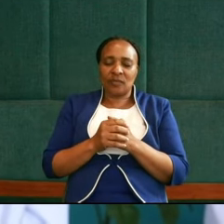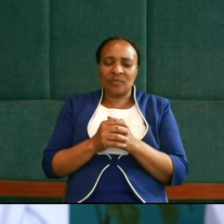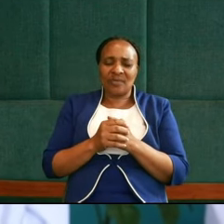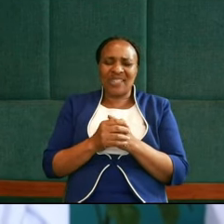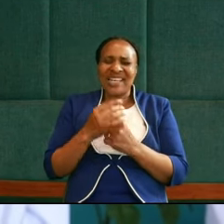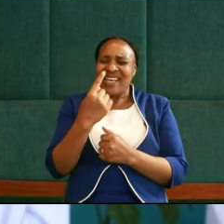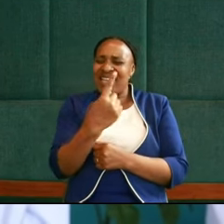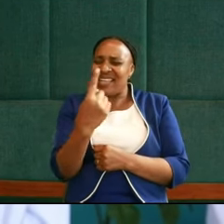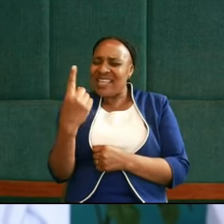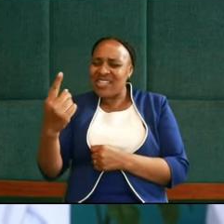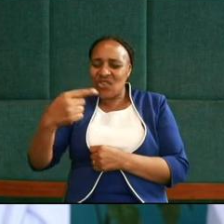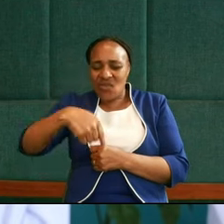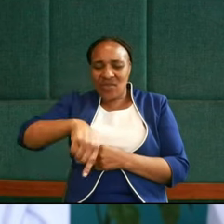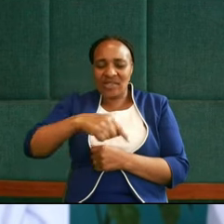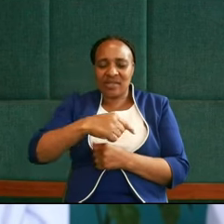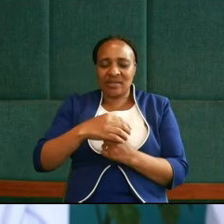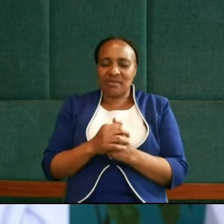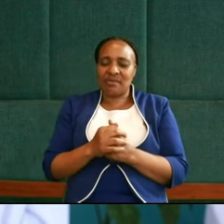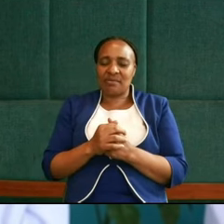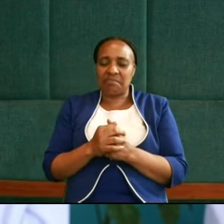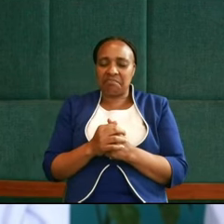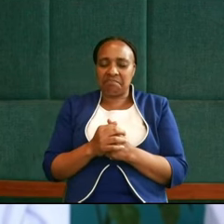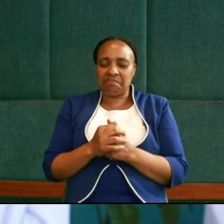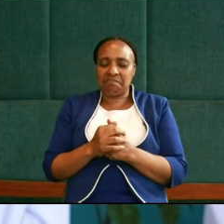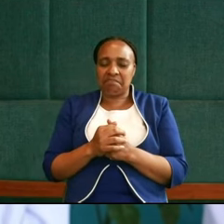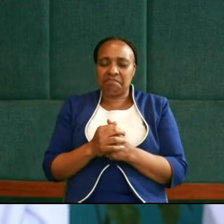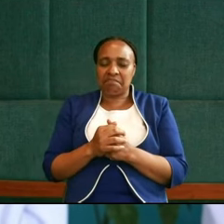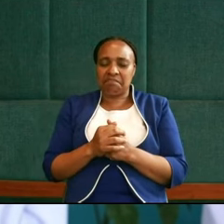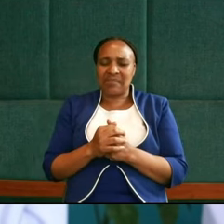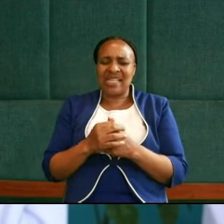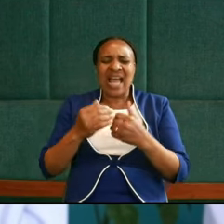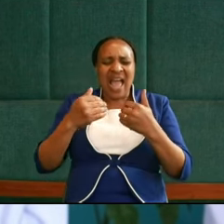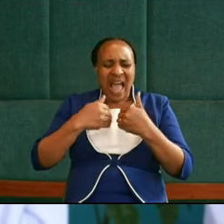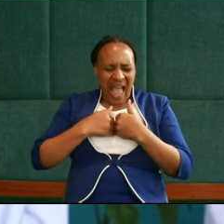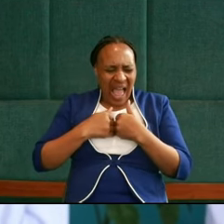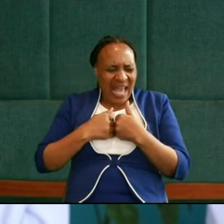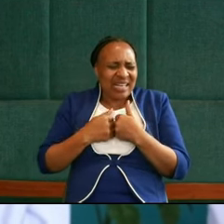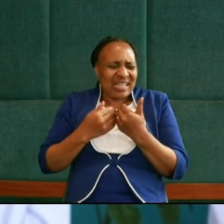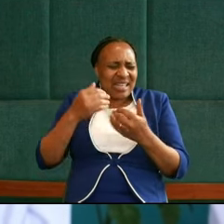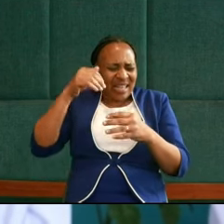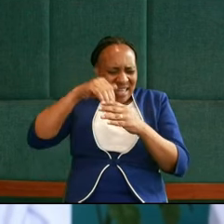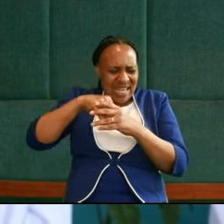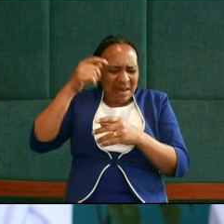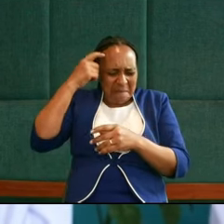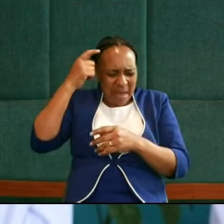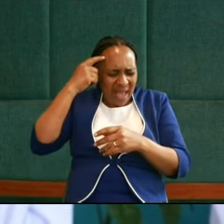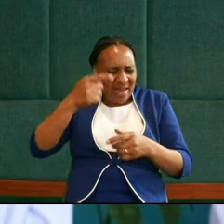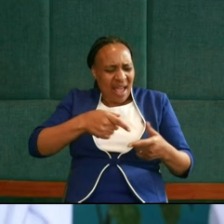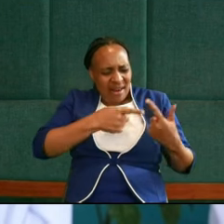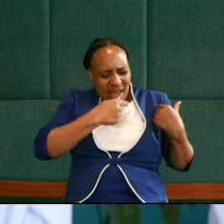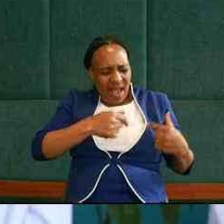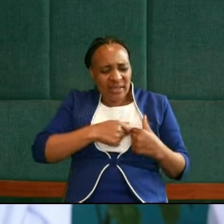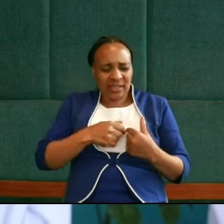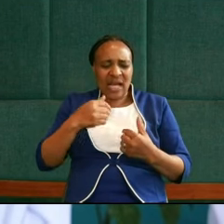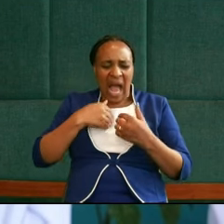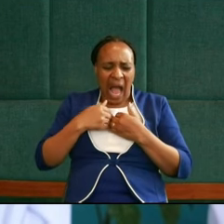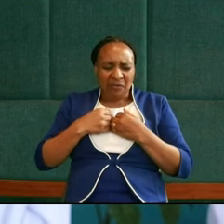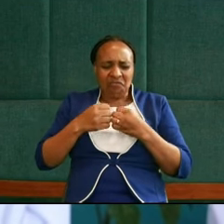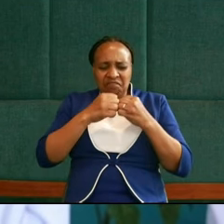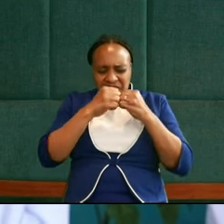And each one of us has had a conviction in our hearts,